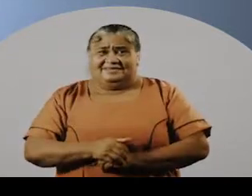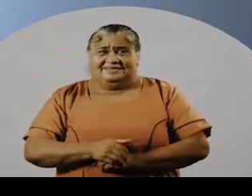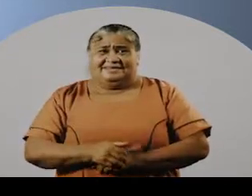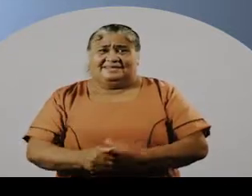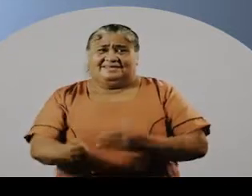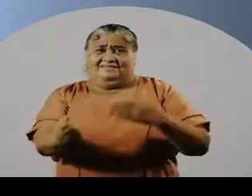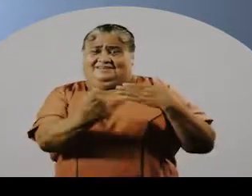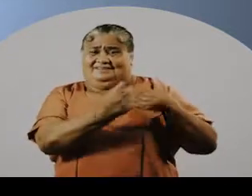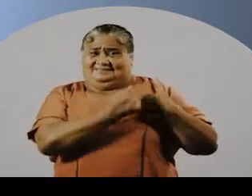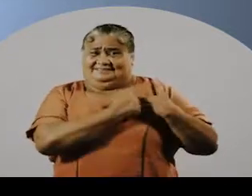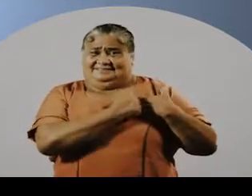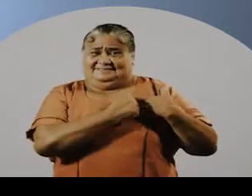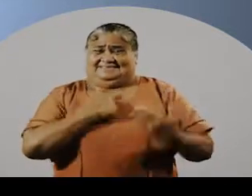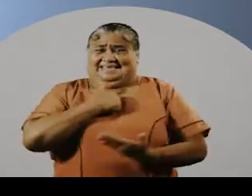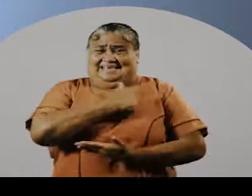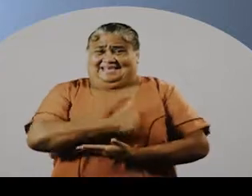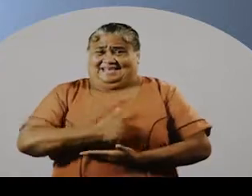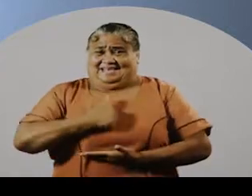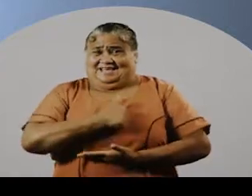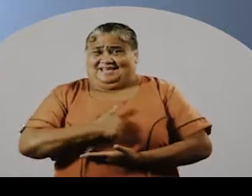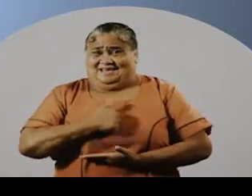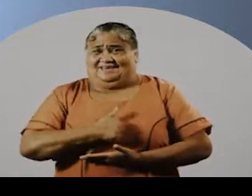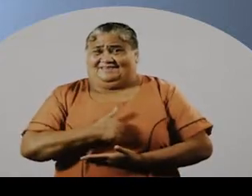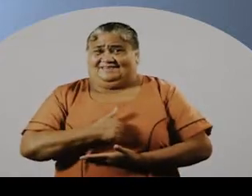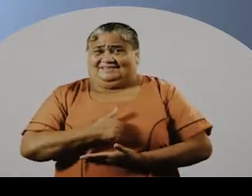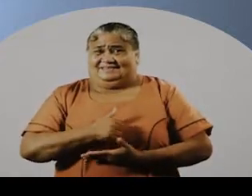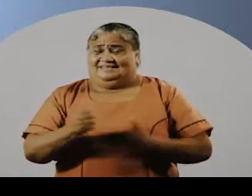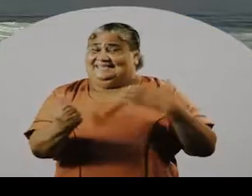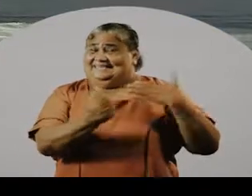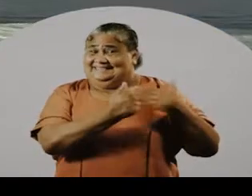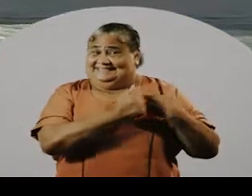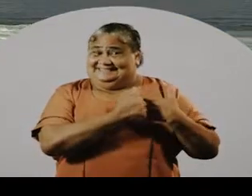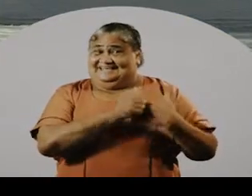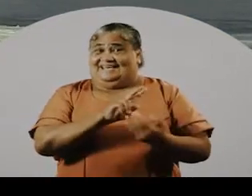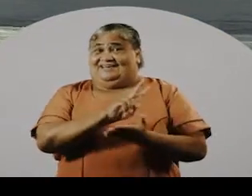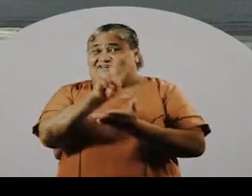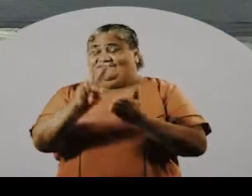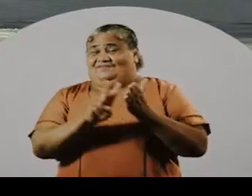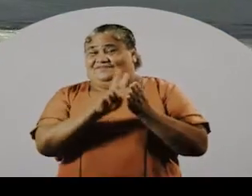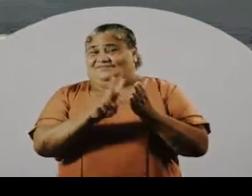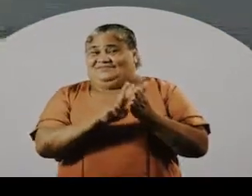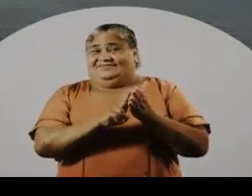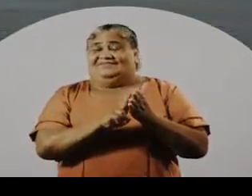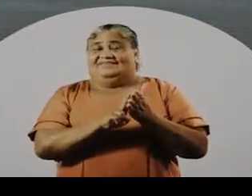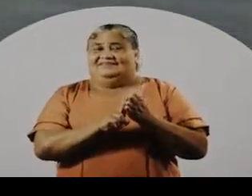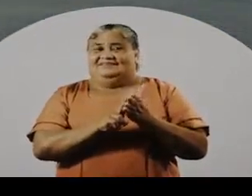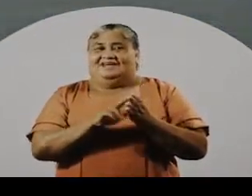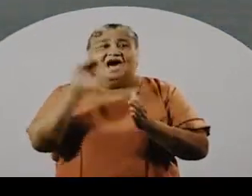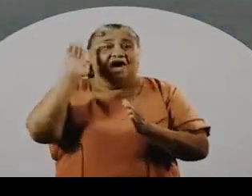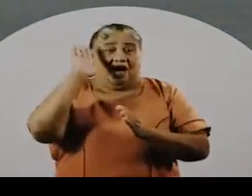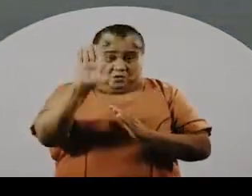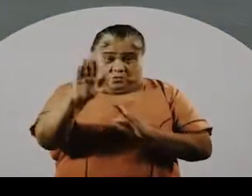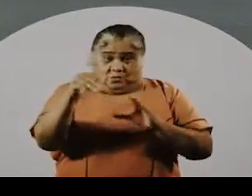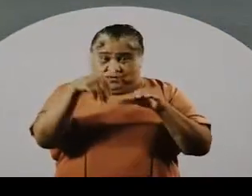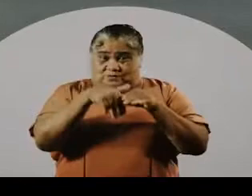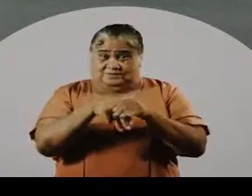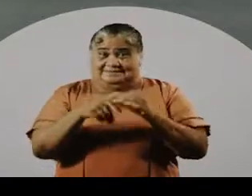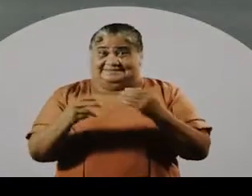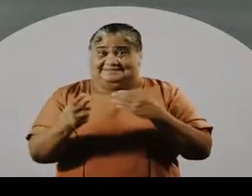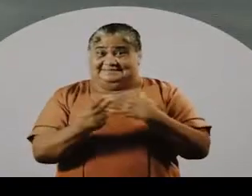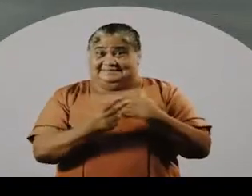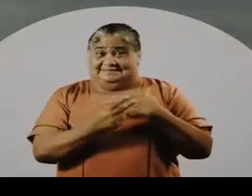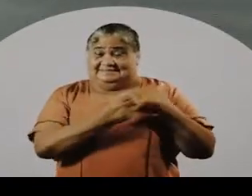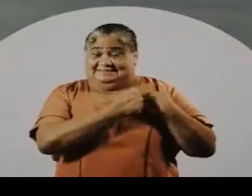very enjoyable one. Please take heed of this safety video now. For your own safety, please observe the following.